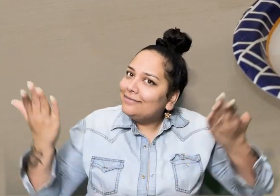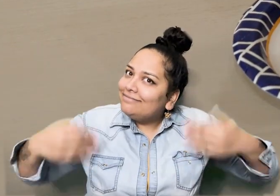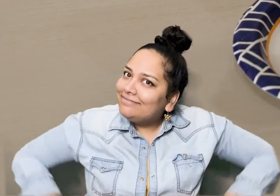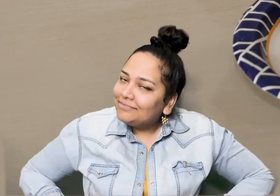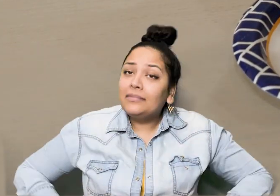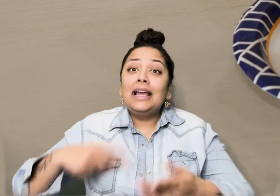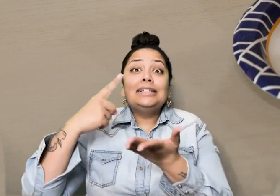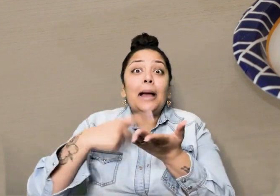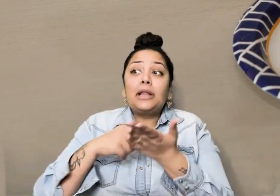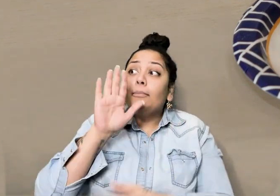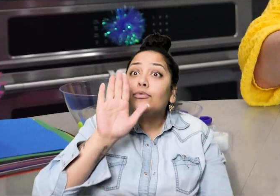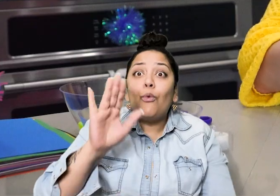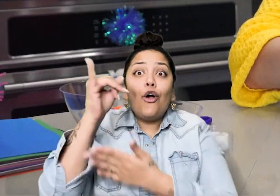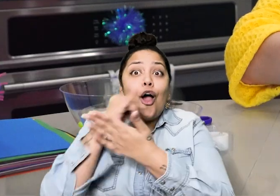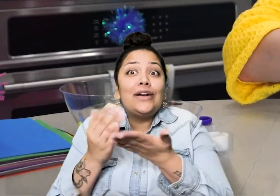being a crafter.